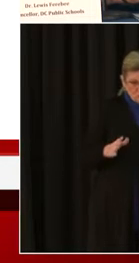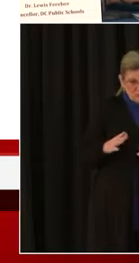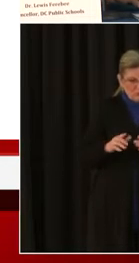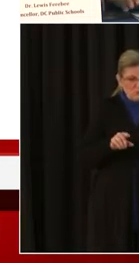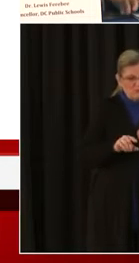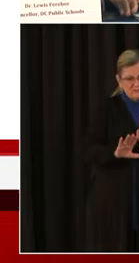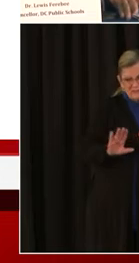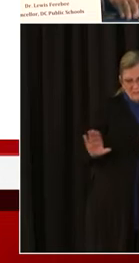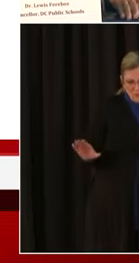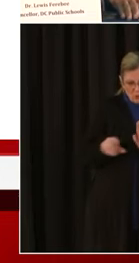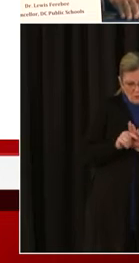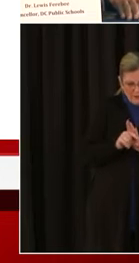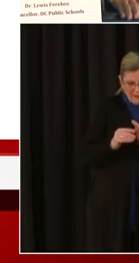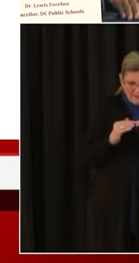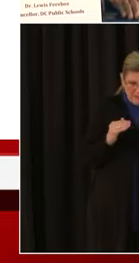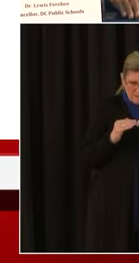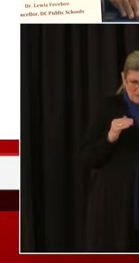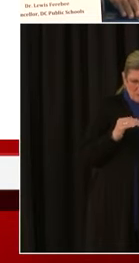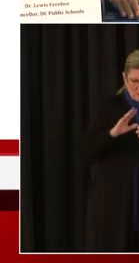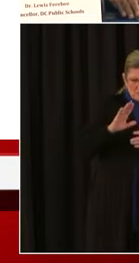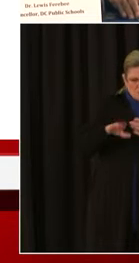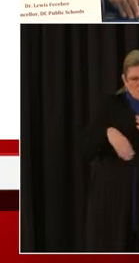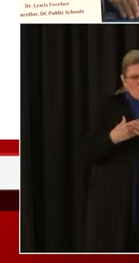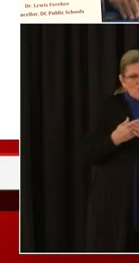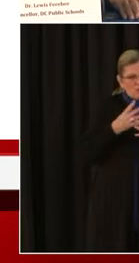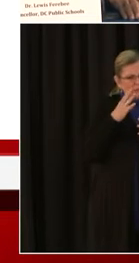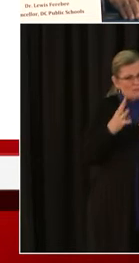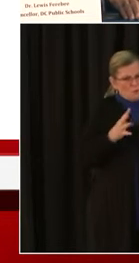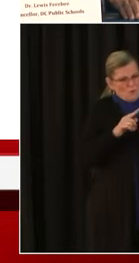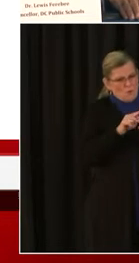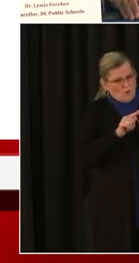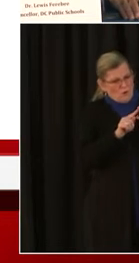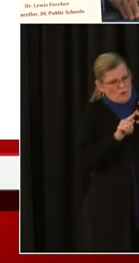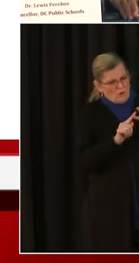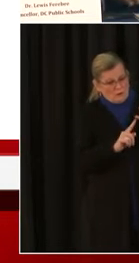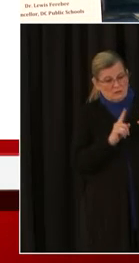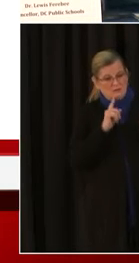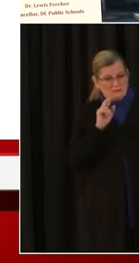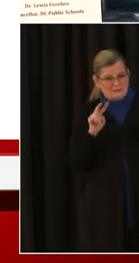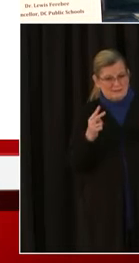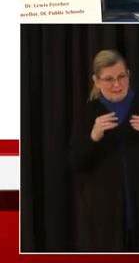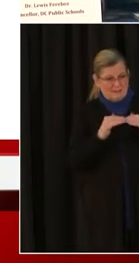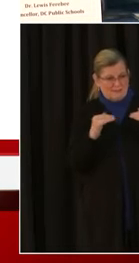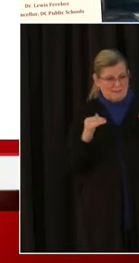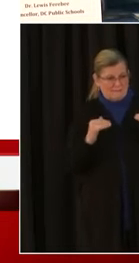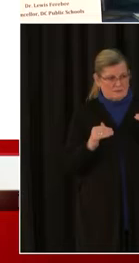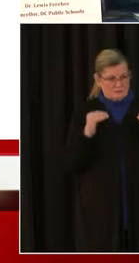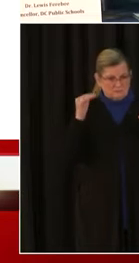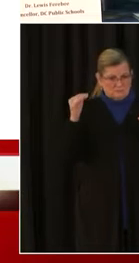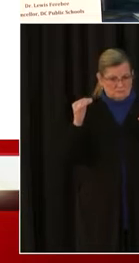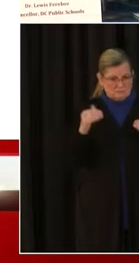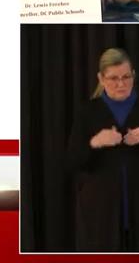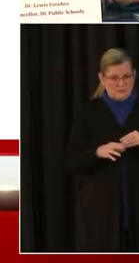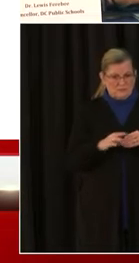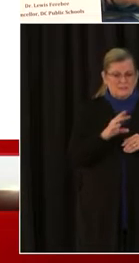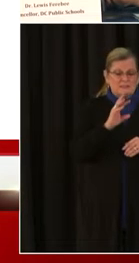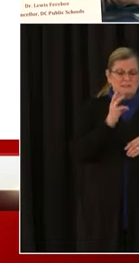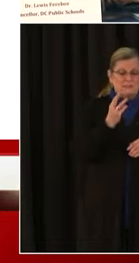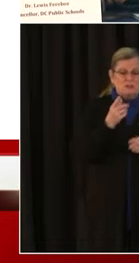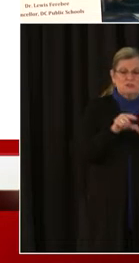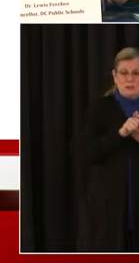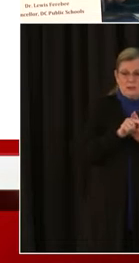their school. And so those are the 4 models that are being utilized at our secondary level. And to give you a